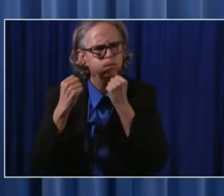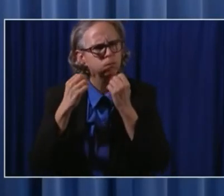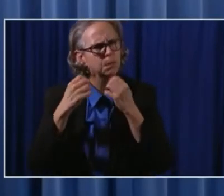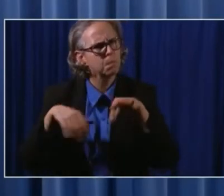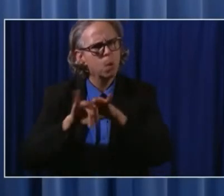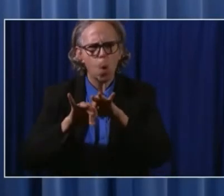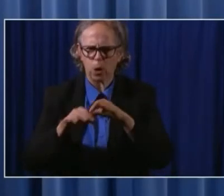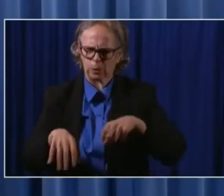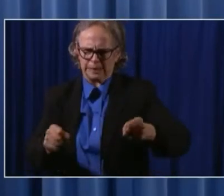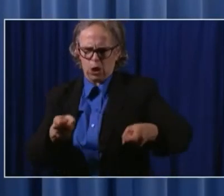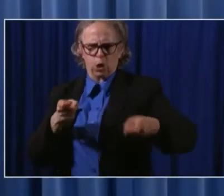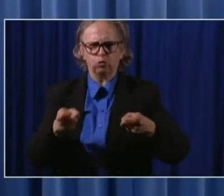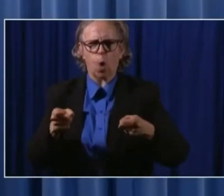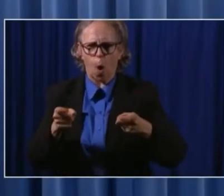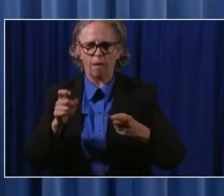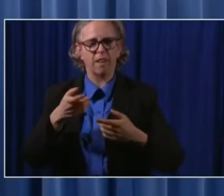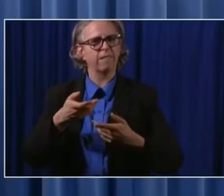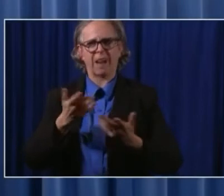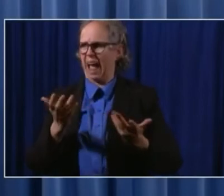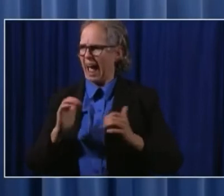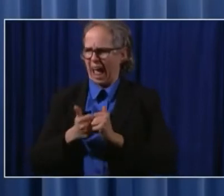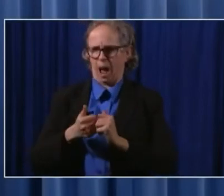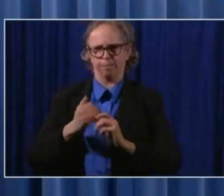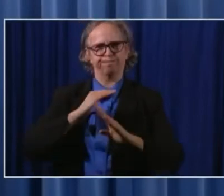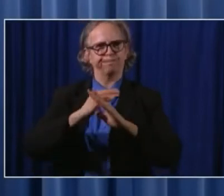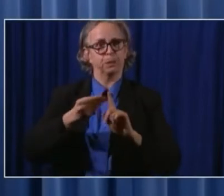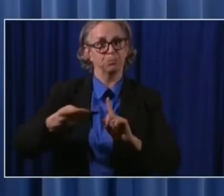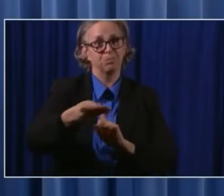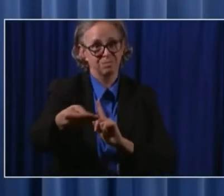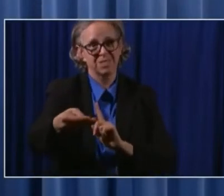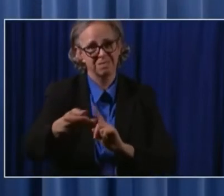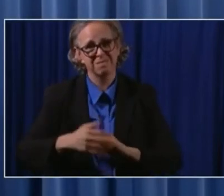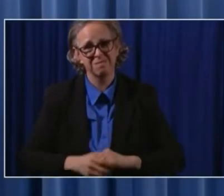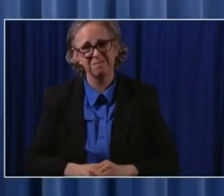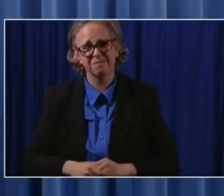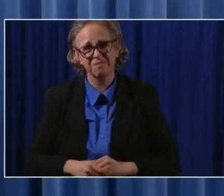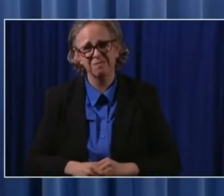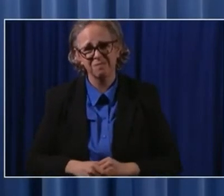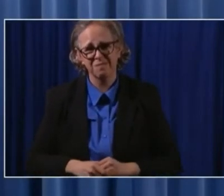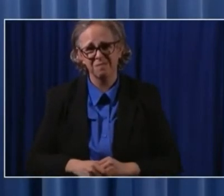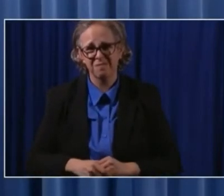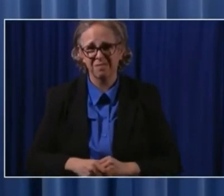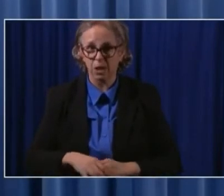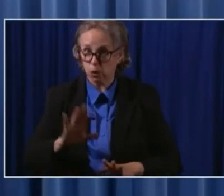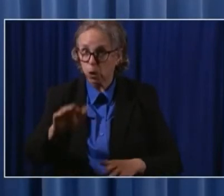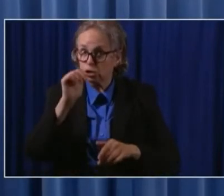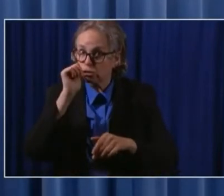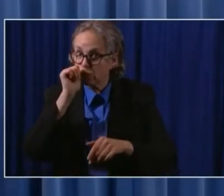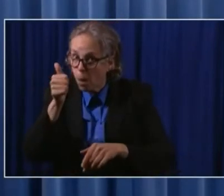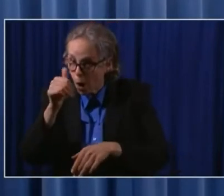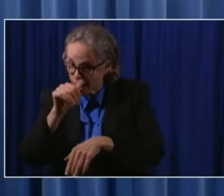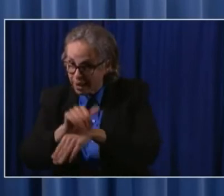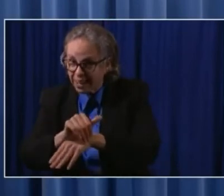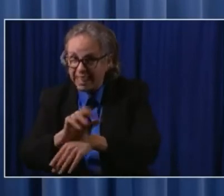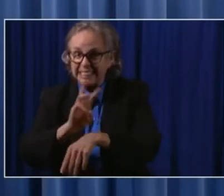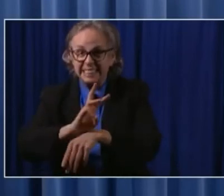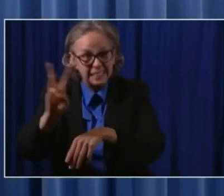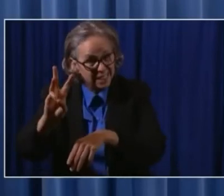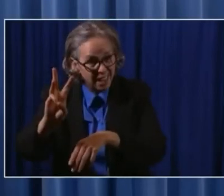just to reiterate, beginning tomorrow in all counties in Ohio, individuals who are out in public must